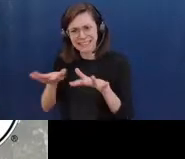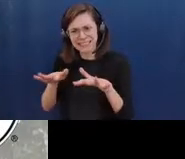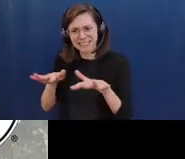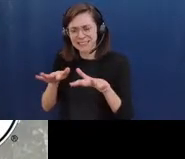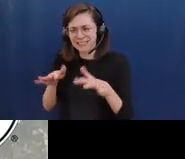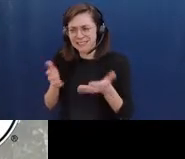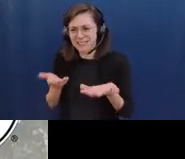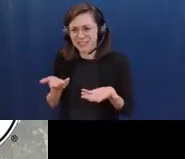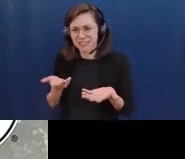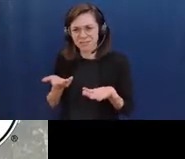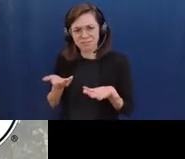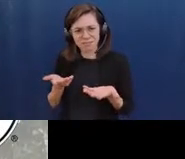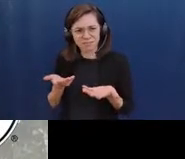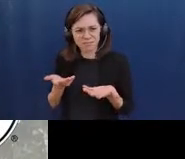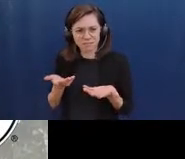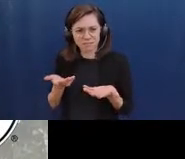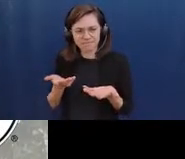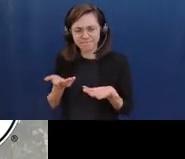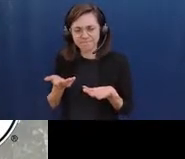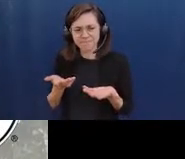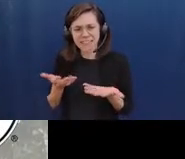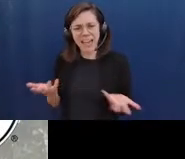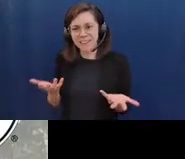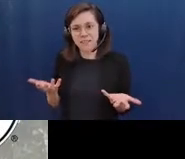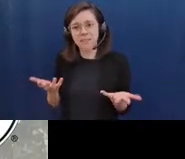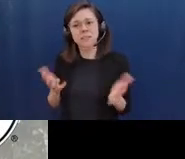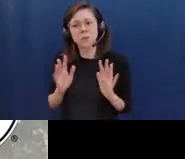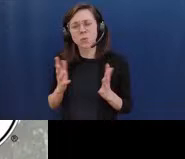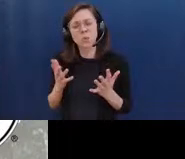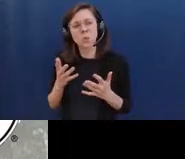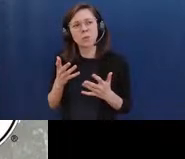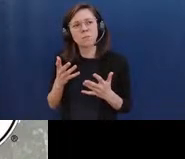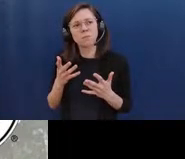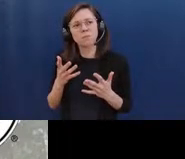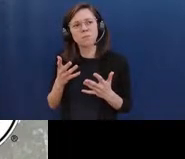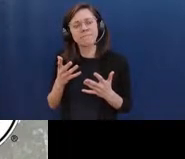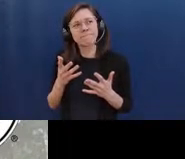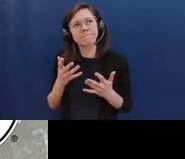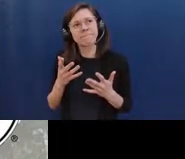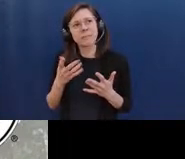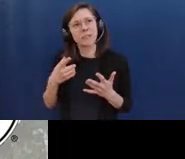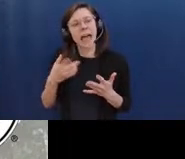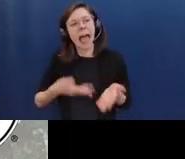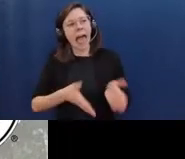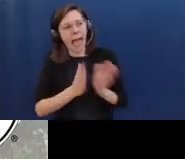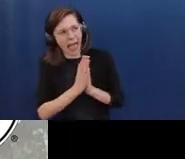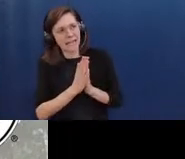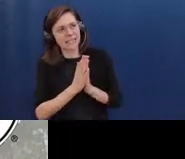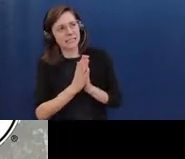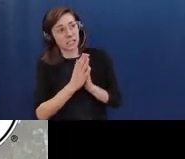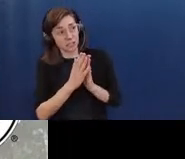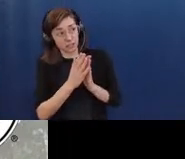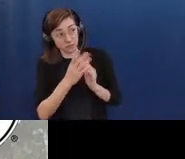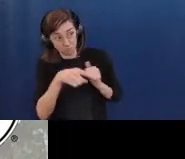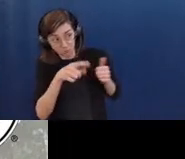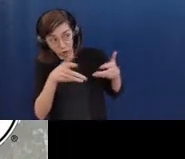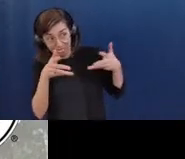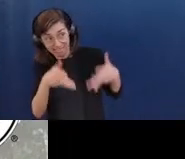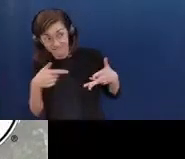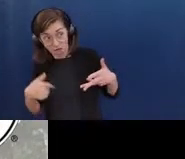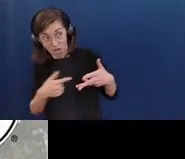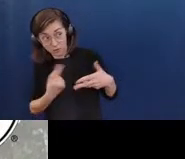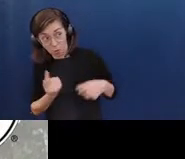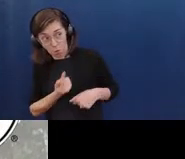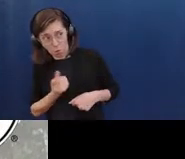that should not be, just asking to be left alone should not be too much. We're just